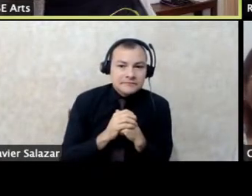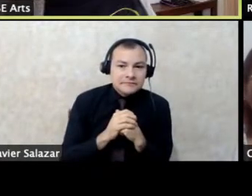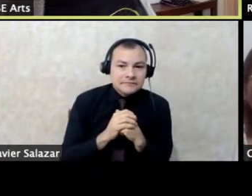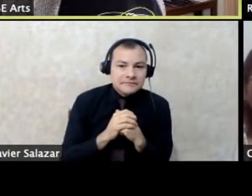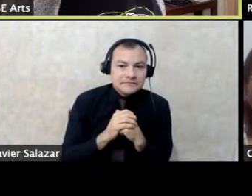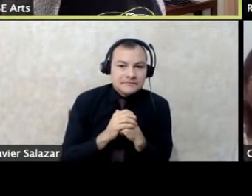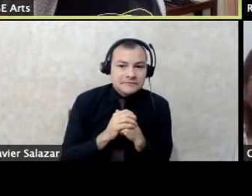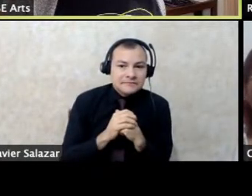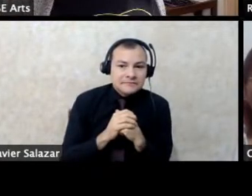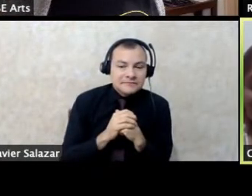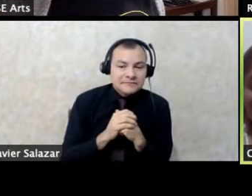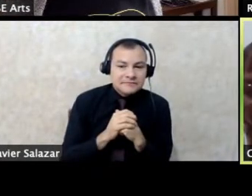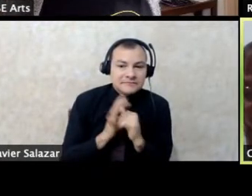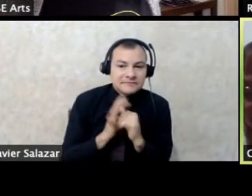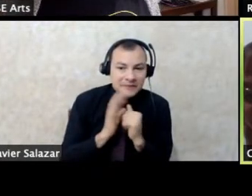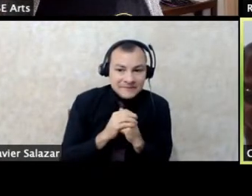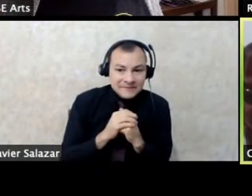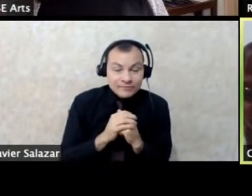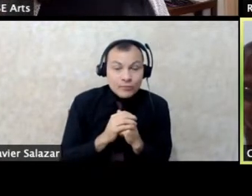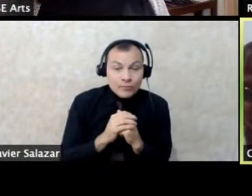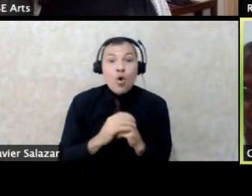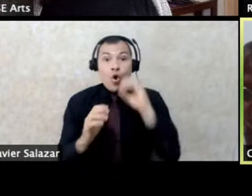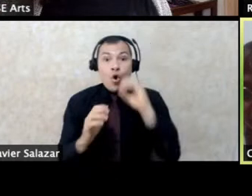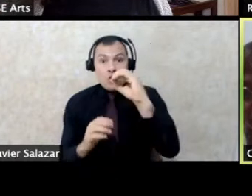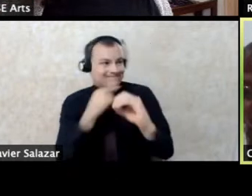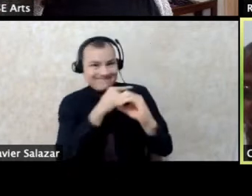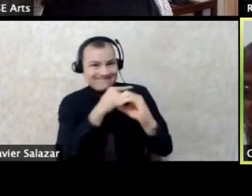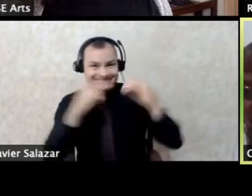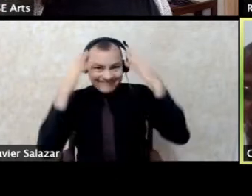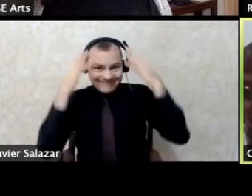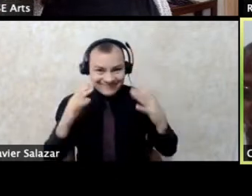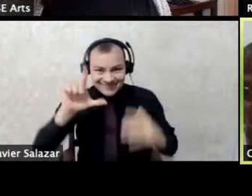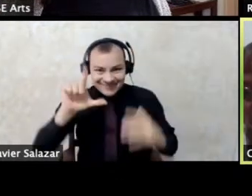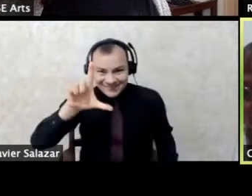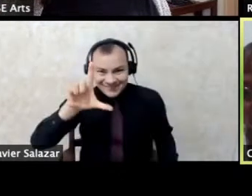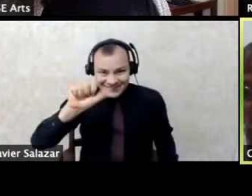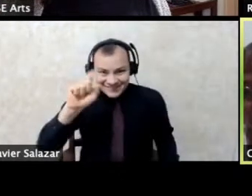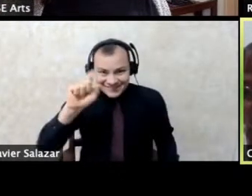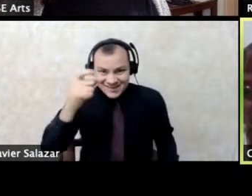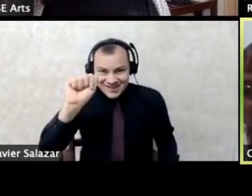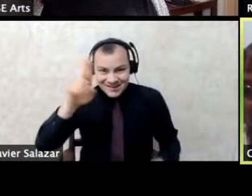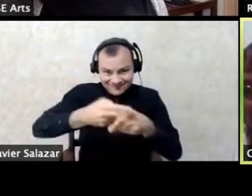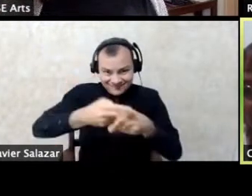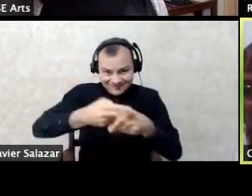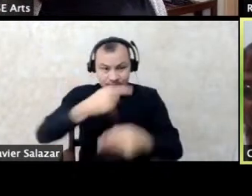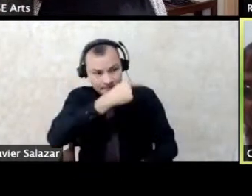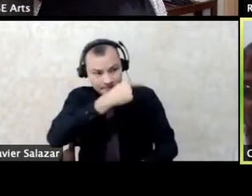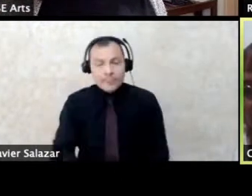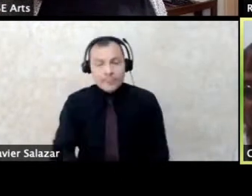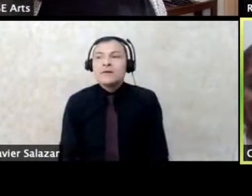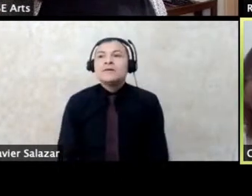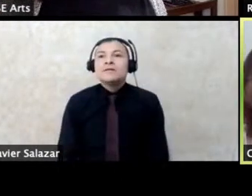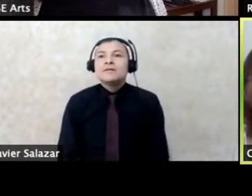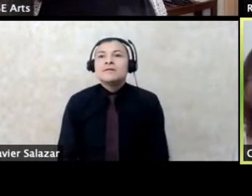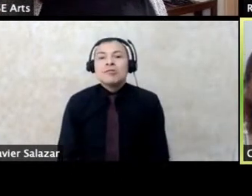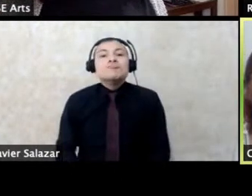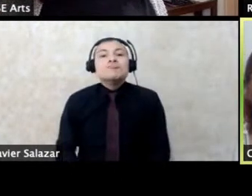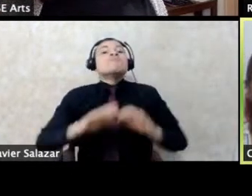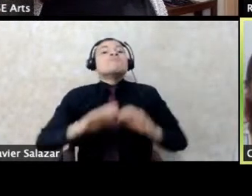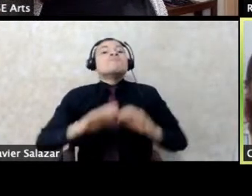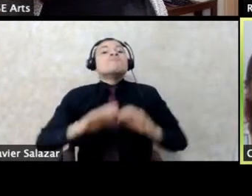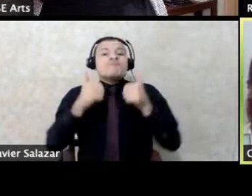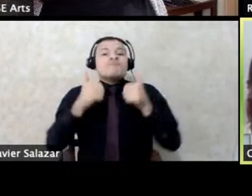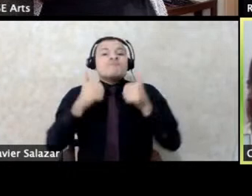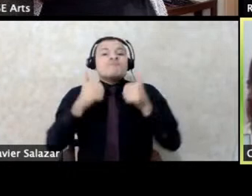Bueno, a ver, ¿cómo llevamos escenarios de paz directamente a las comunidades quimbayunas?